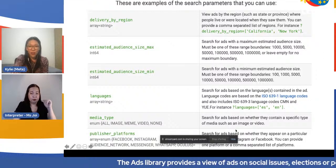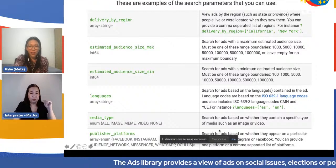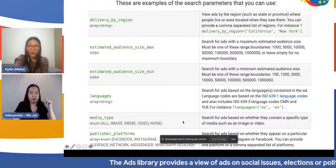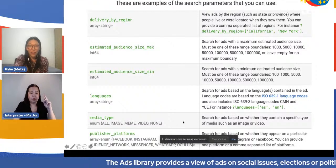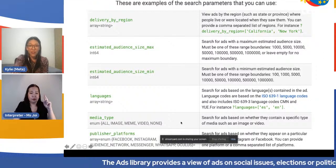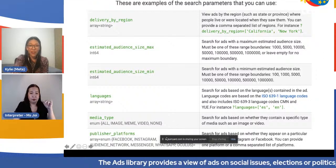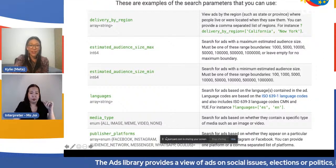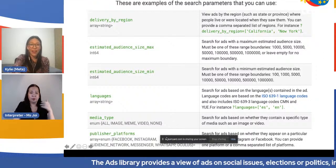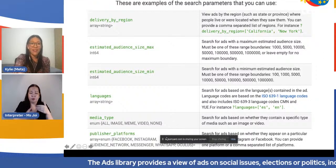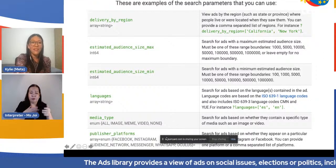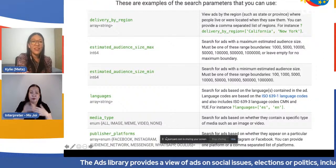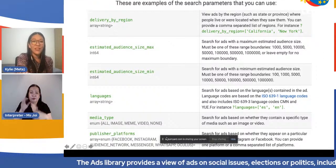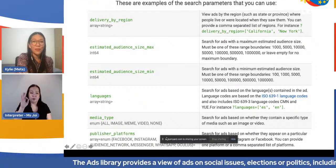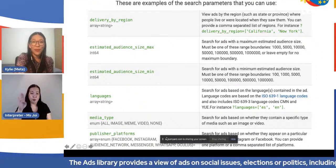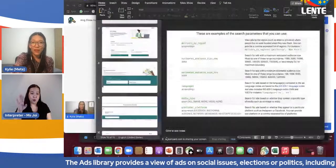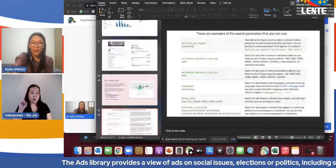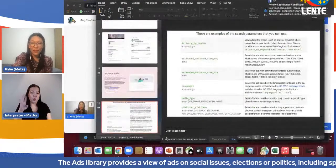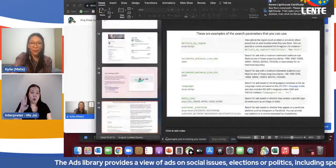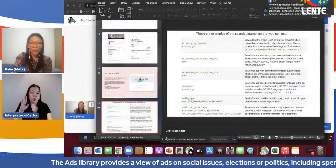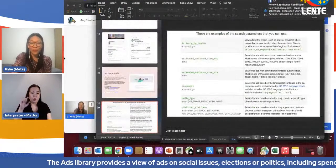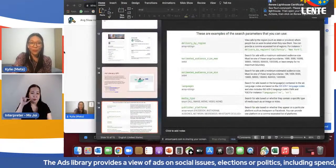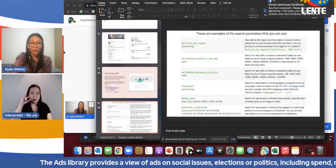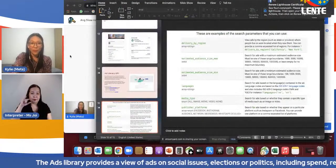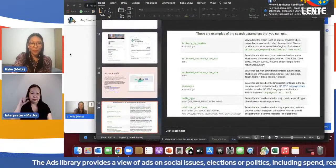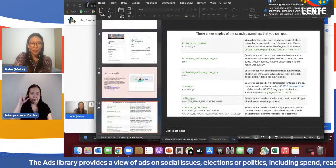stop sharing my screen now.